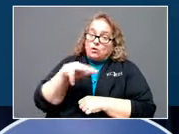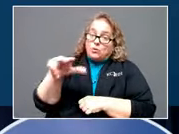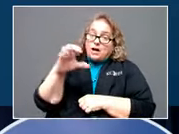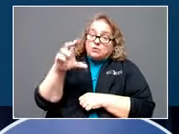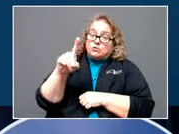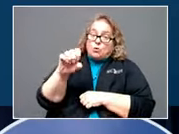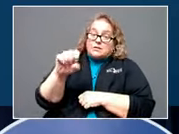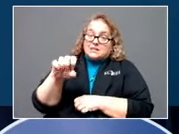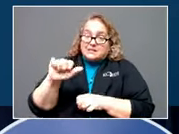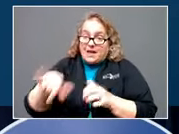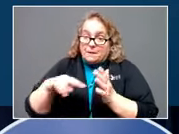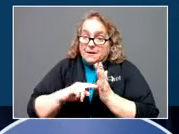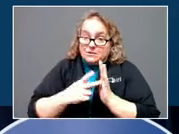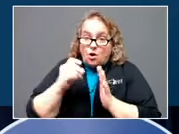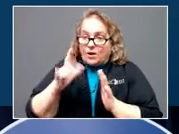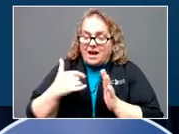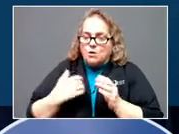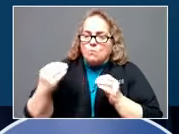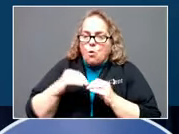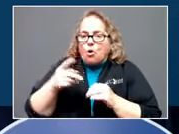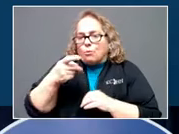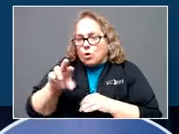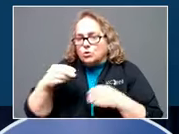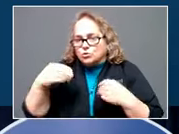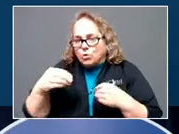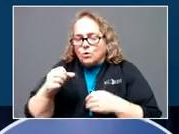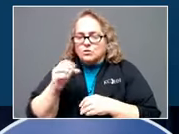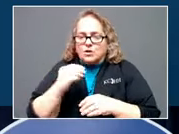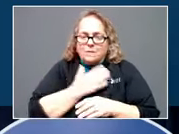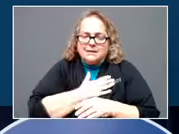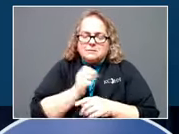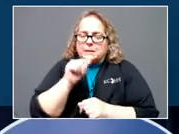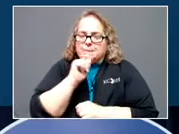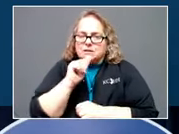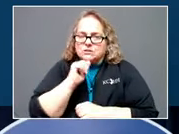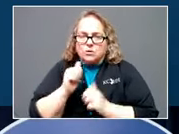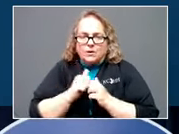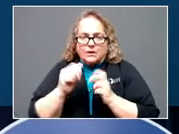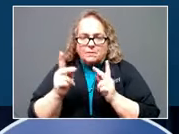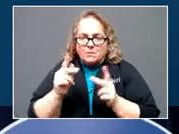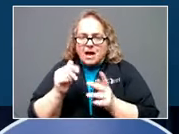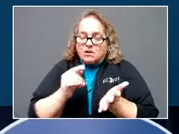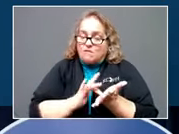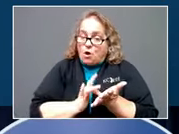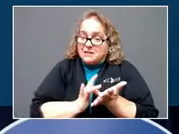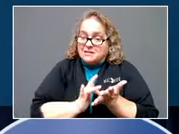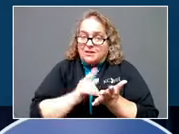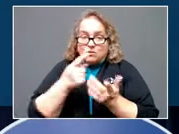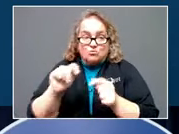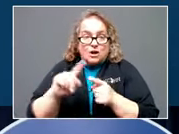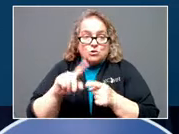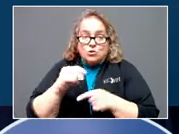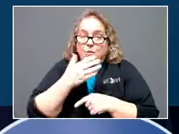there's just going to be a lot more per store. So folks, please be patient with these people at the pharmacy. They're just going to try to do the best they can to administer